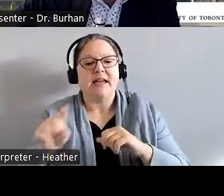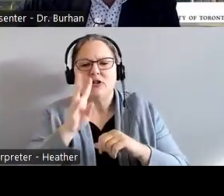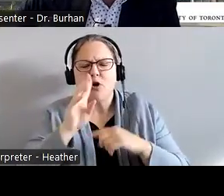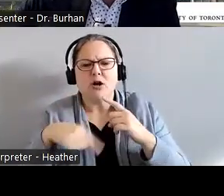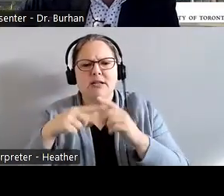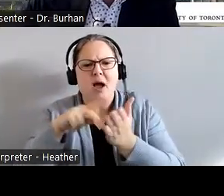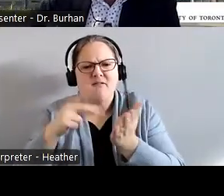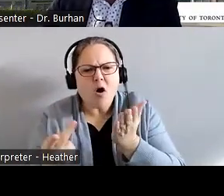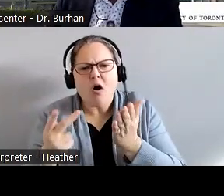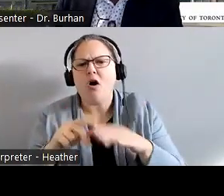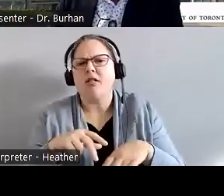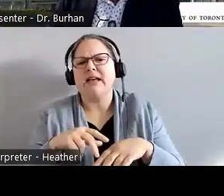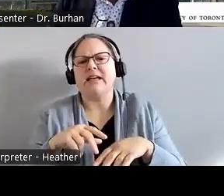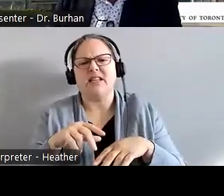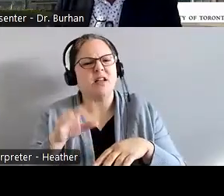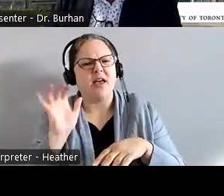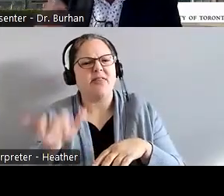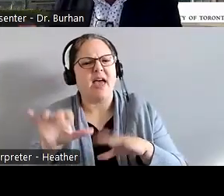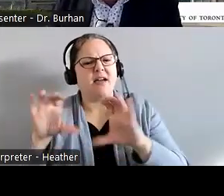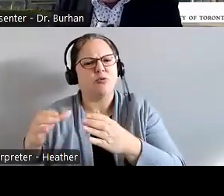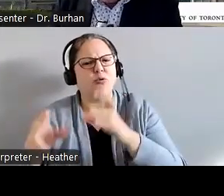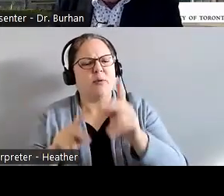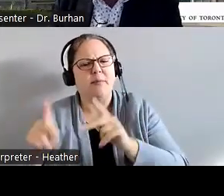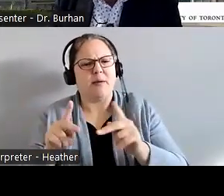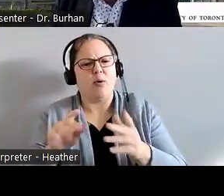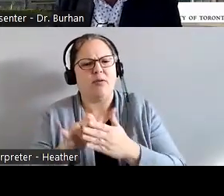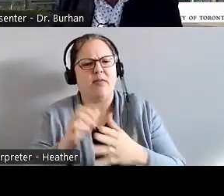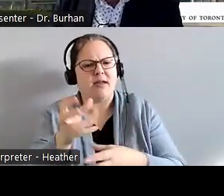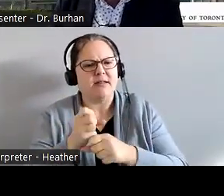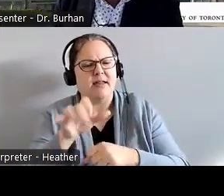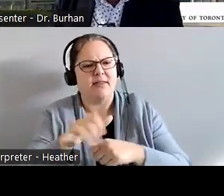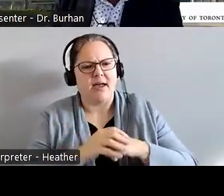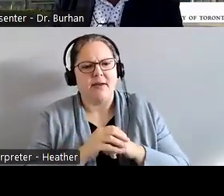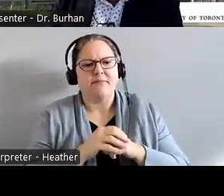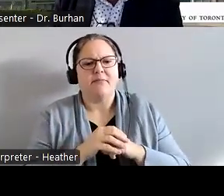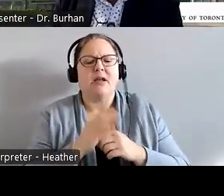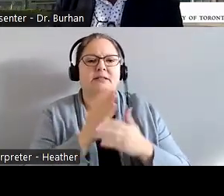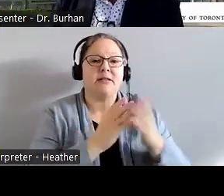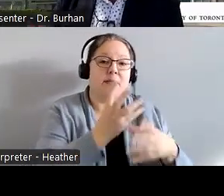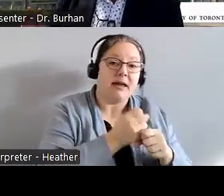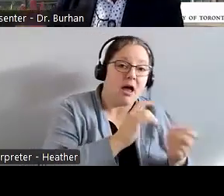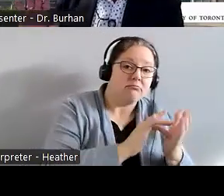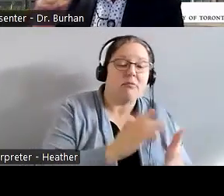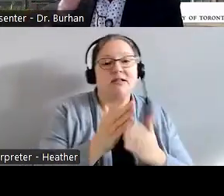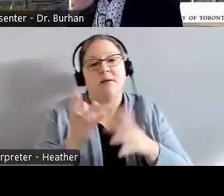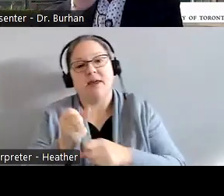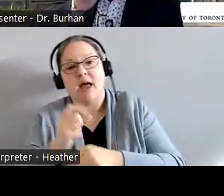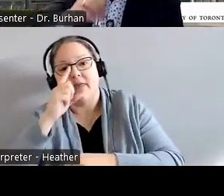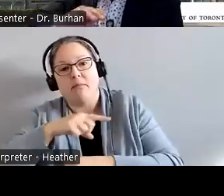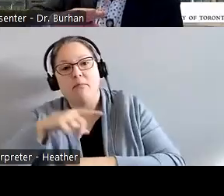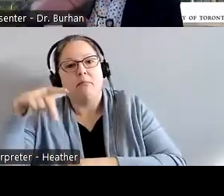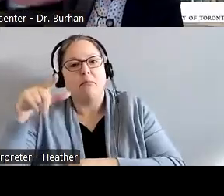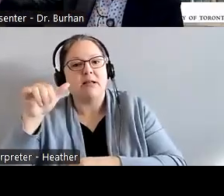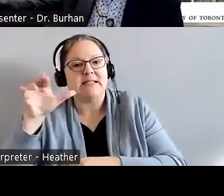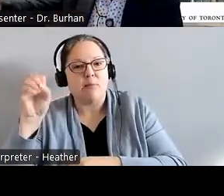mobility in that population that received escitalopram versus placebo. But something to keep in mind that these two